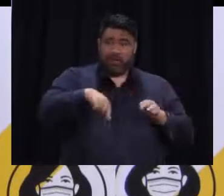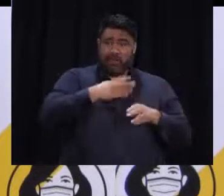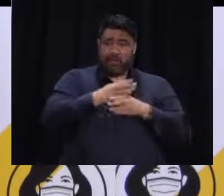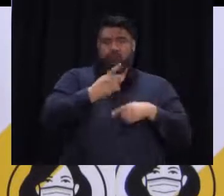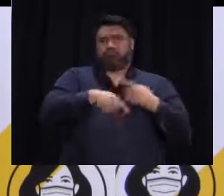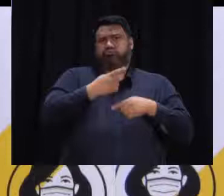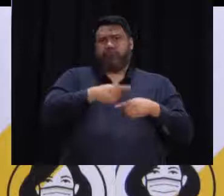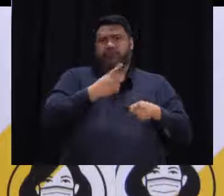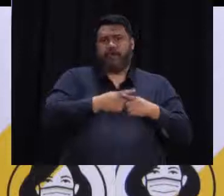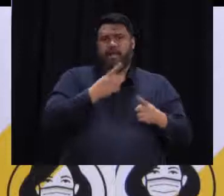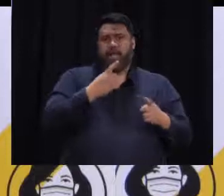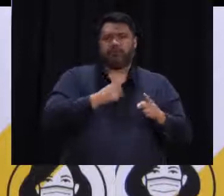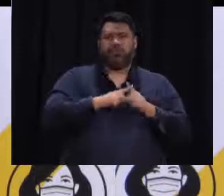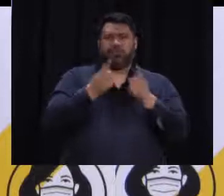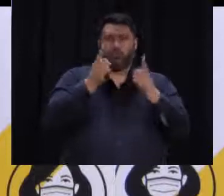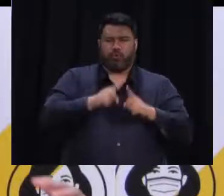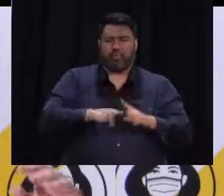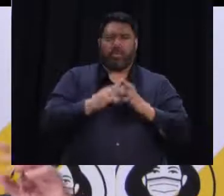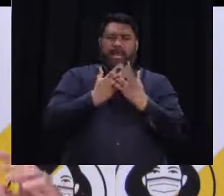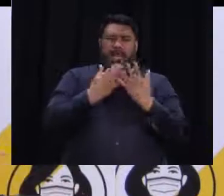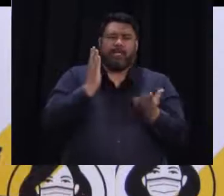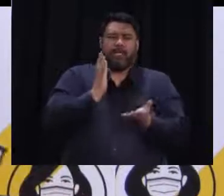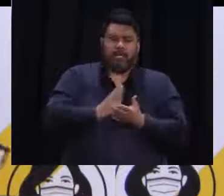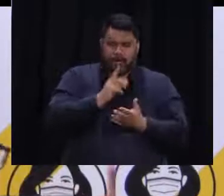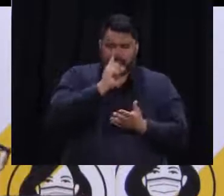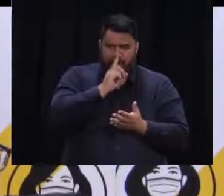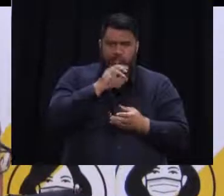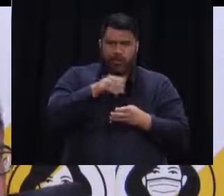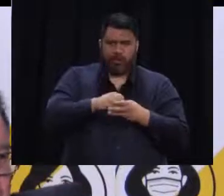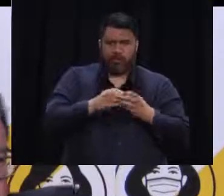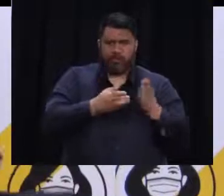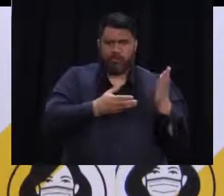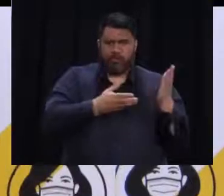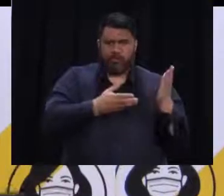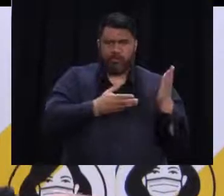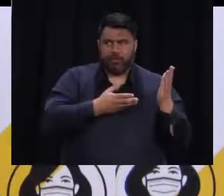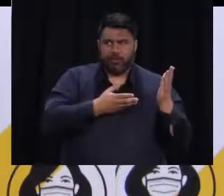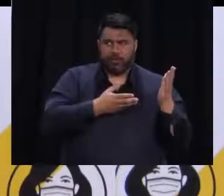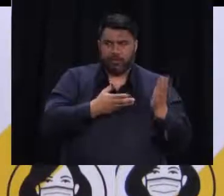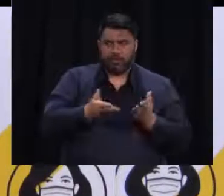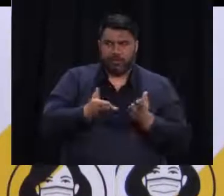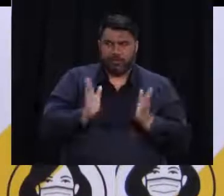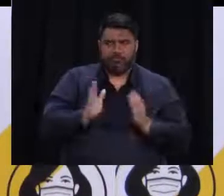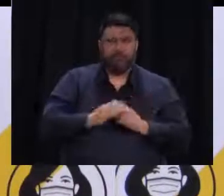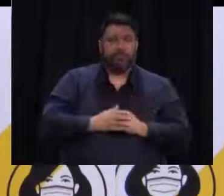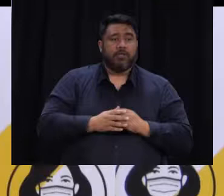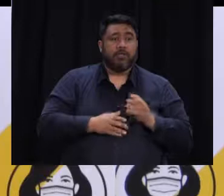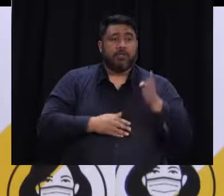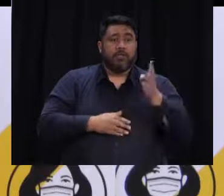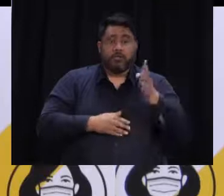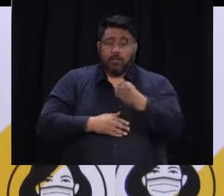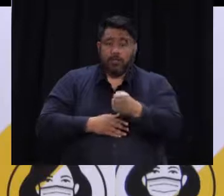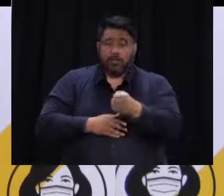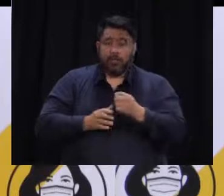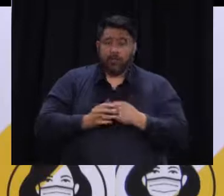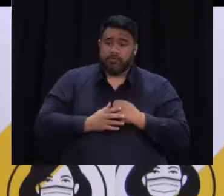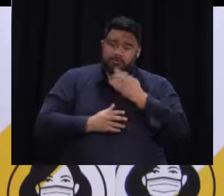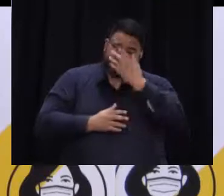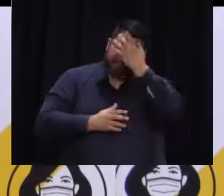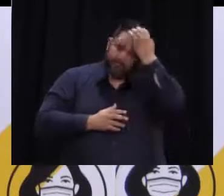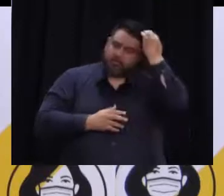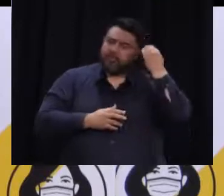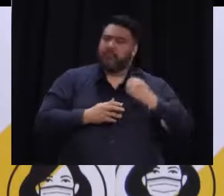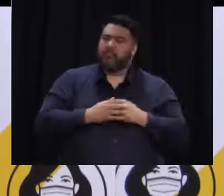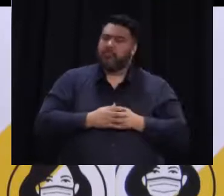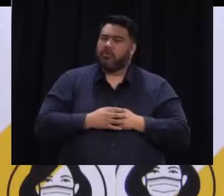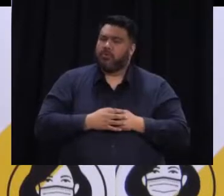for that cluster. just to make sure we fit everybody in, we're just going to come down the front, Luke, and we'll go up that way, come back to you guys. Mr. Robertson, we've heard